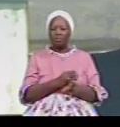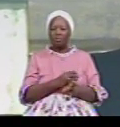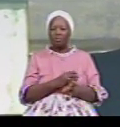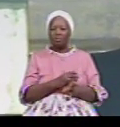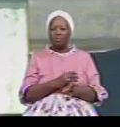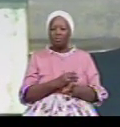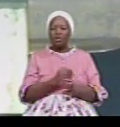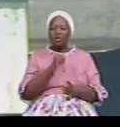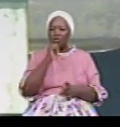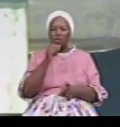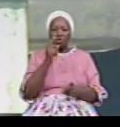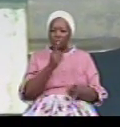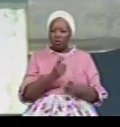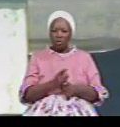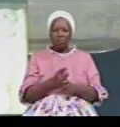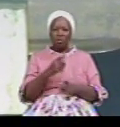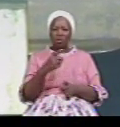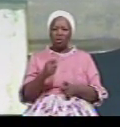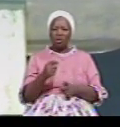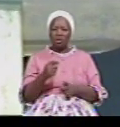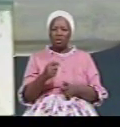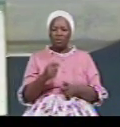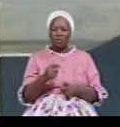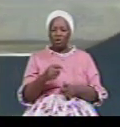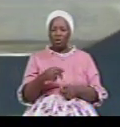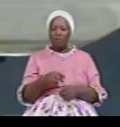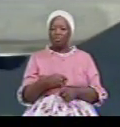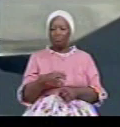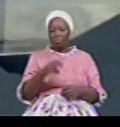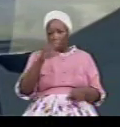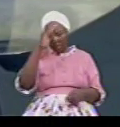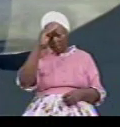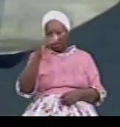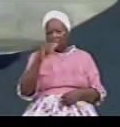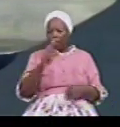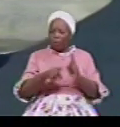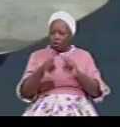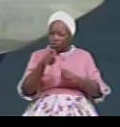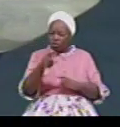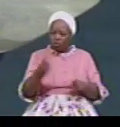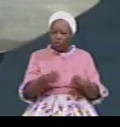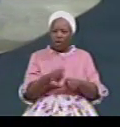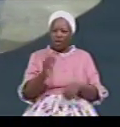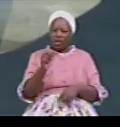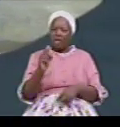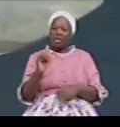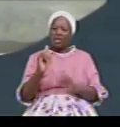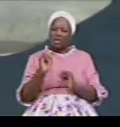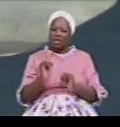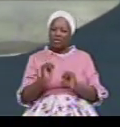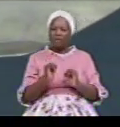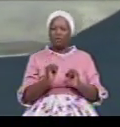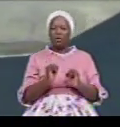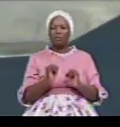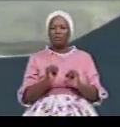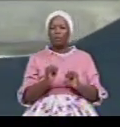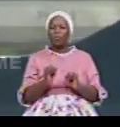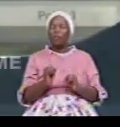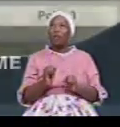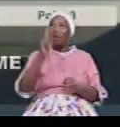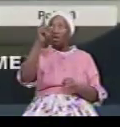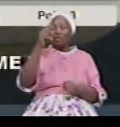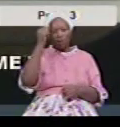not just the whole of humanity. You as an individual, he thought about